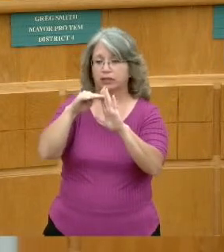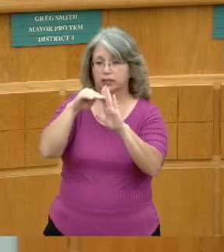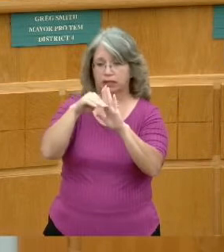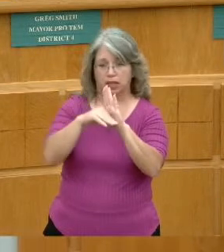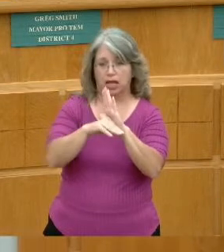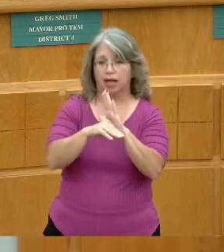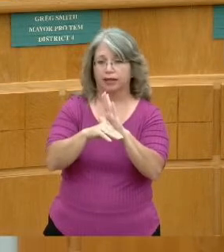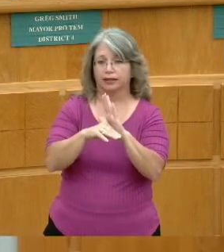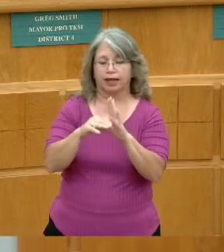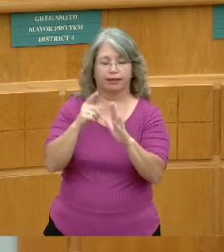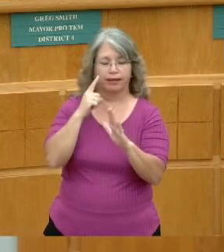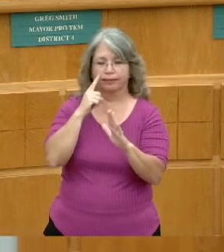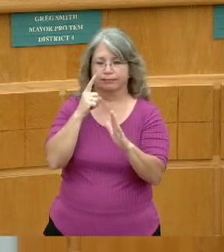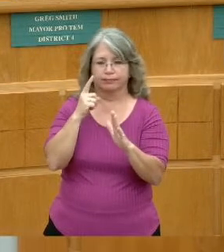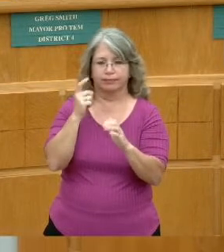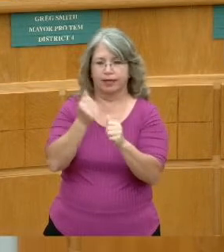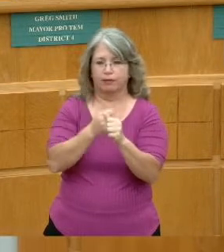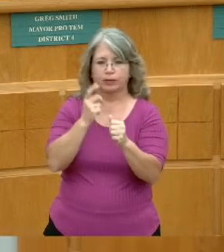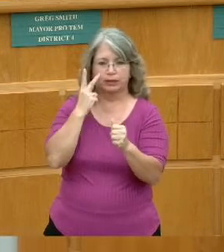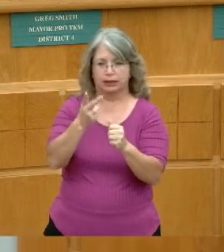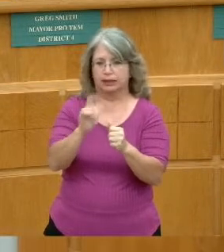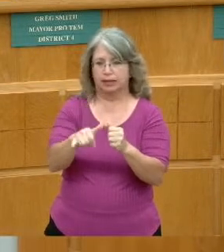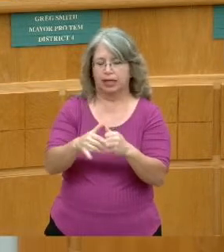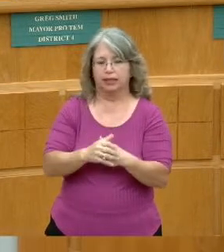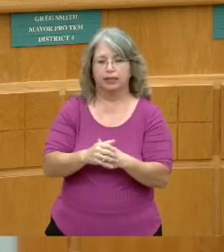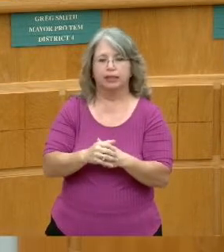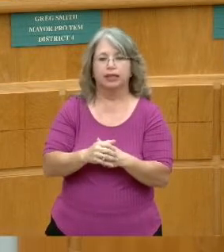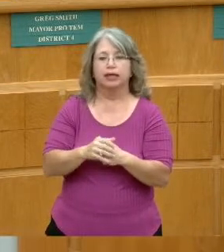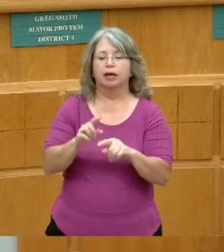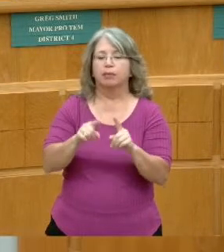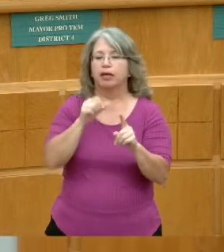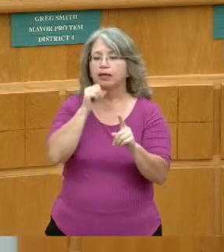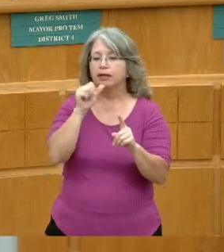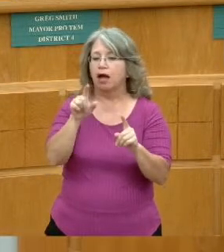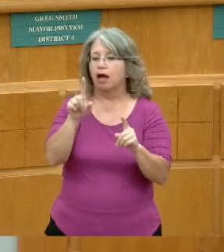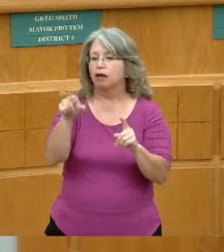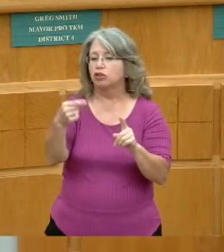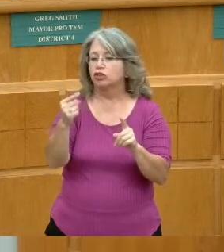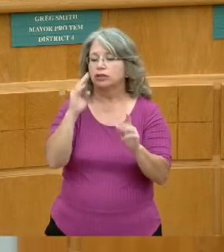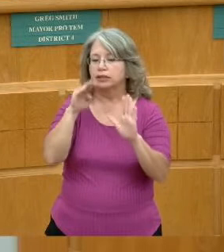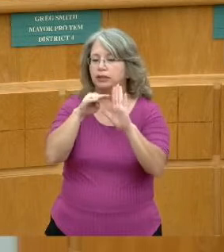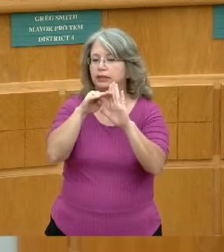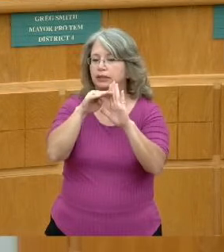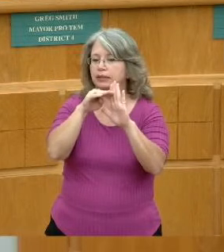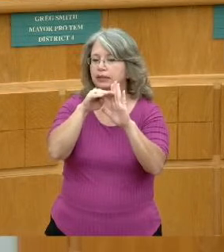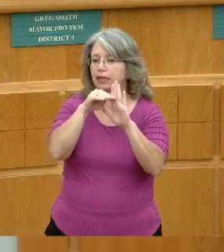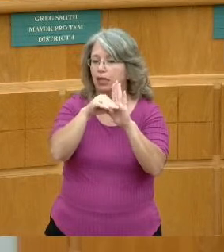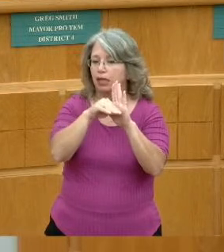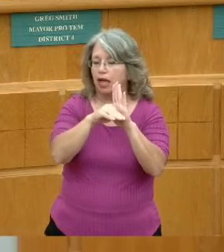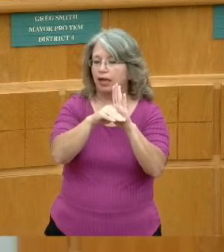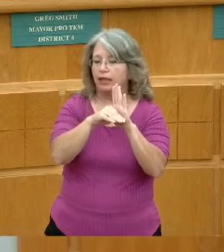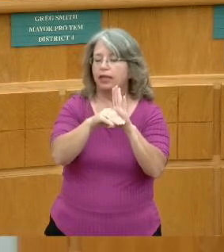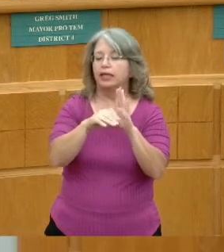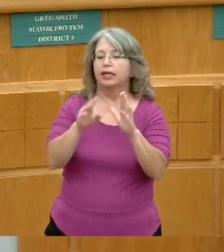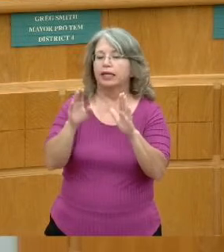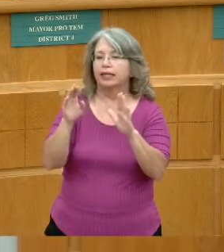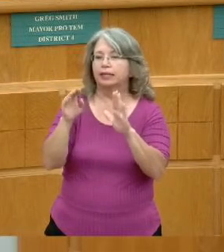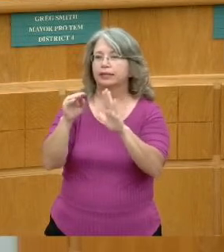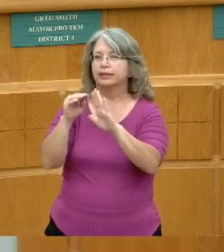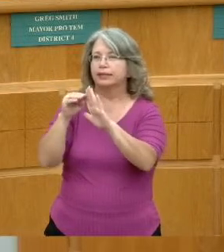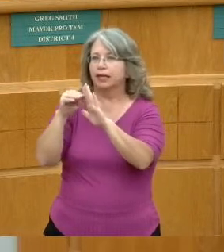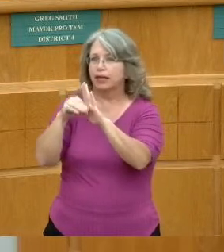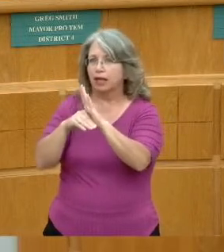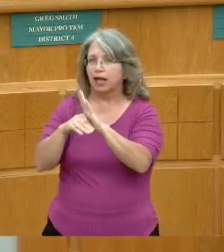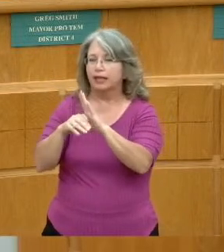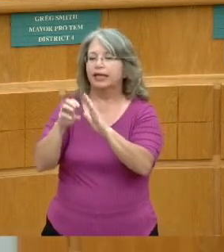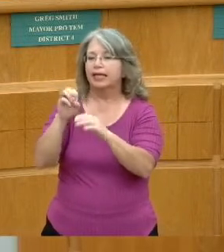saying the past couple weeks is that they haven't just declined, they've declined even if we didn't have the outbreaks. While I didn't show it this